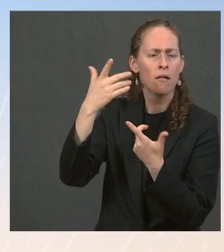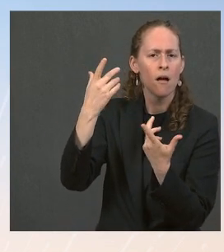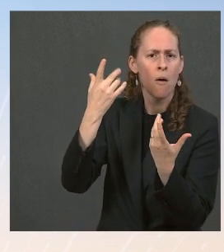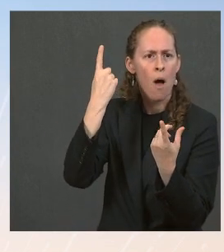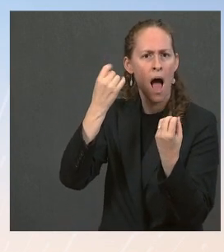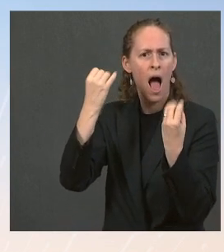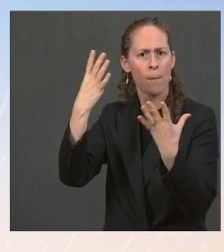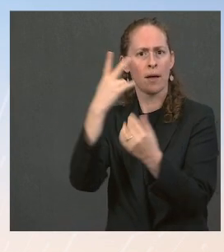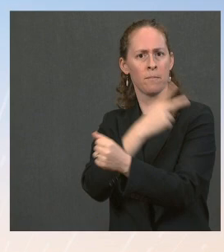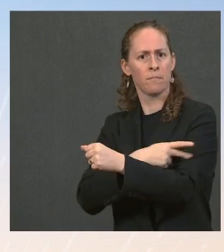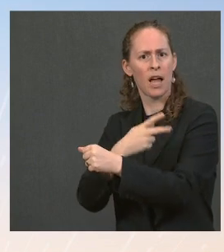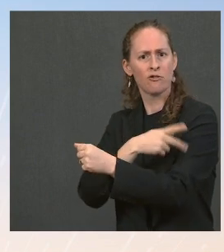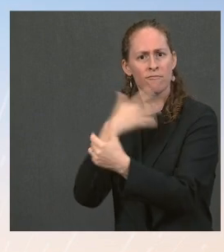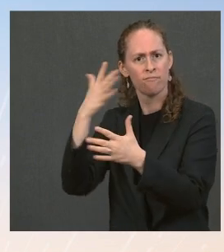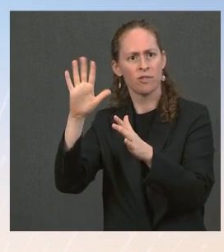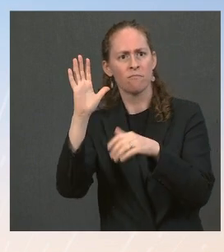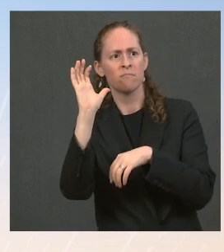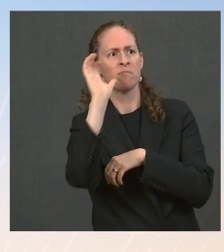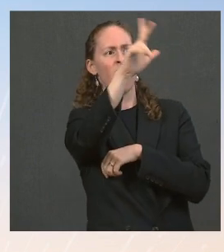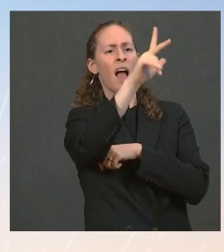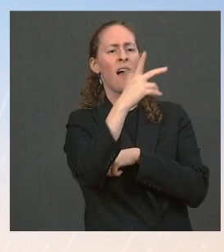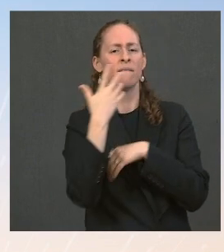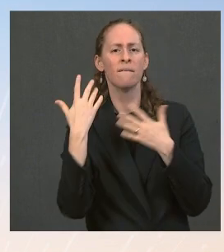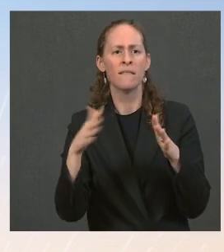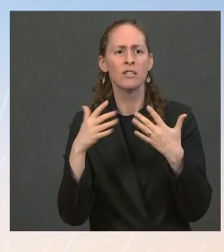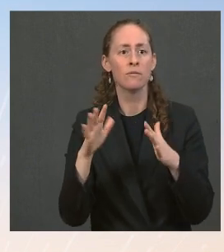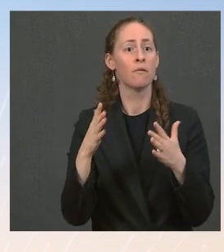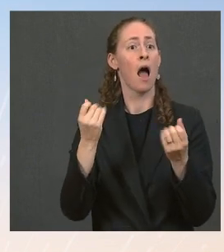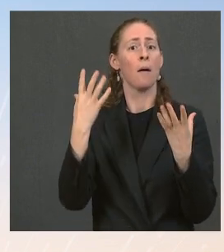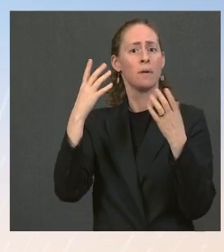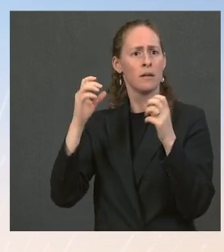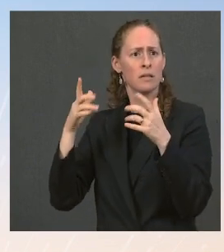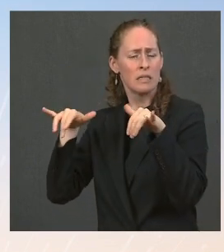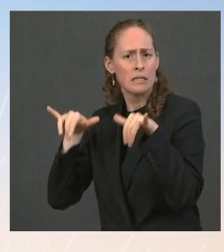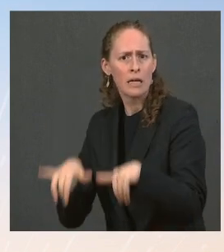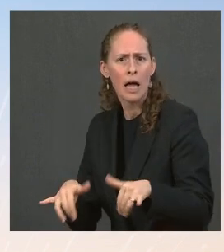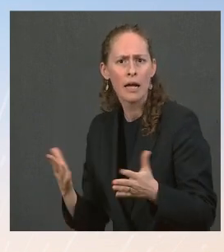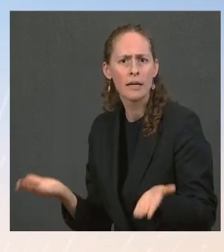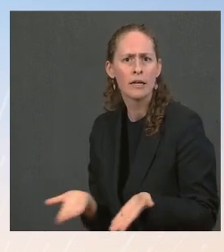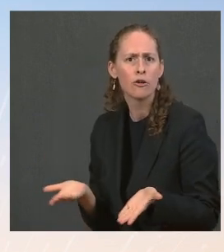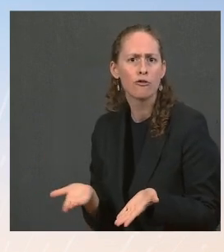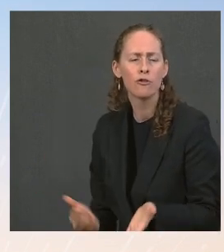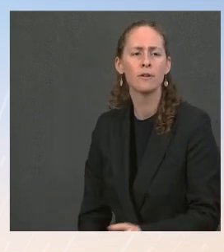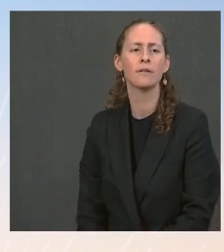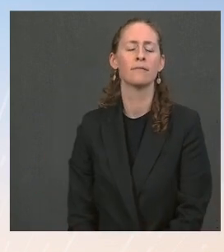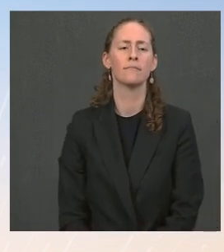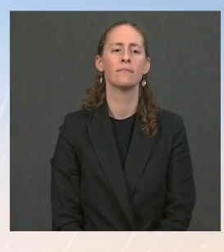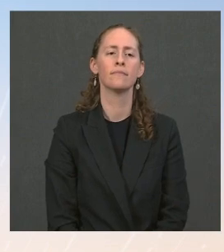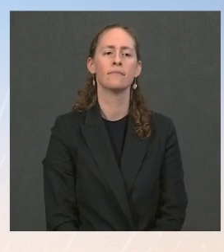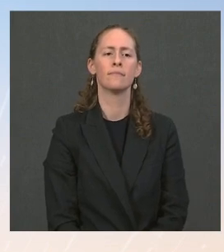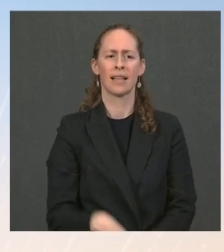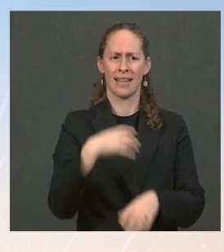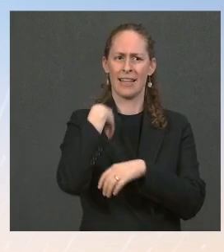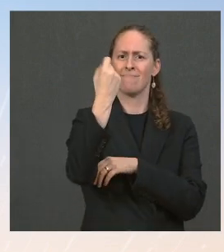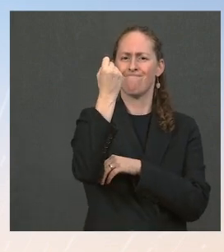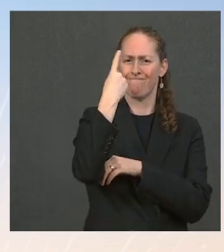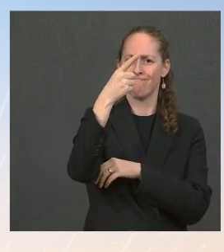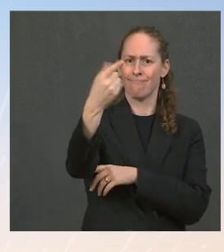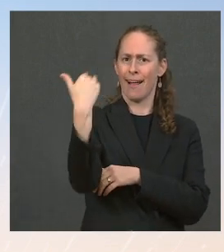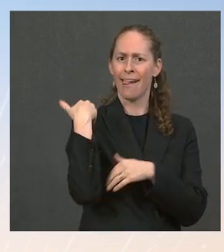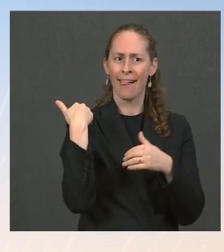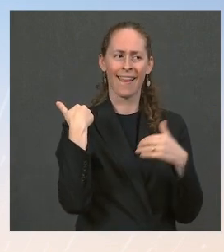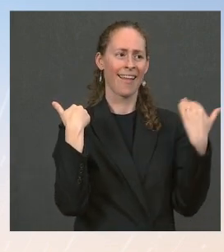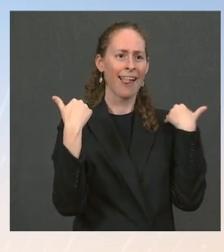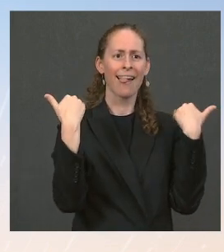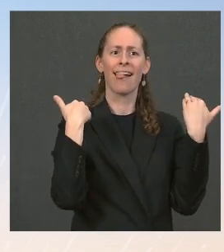have been processed, and how many have been allowed to stay in the United States? I certainly understand why you're asking and understand why people have been asking Secretary Mayorkas.